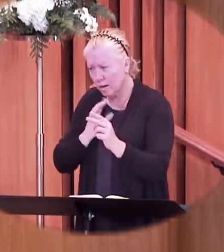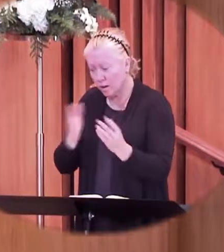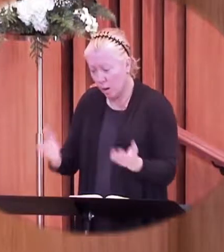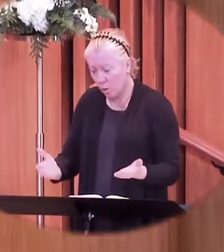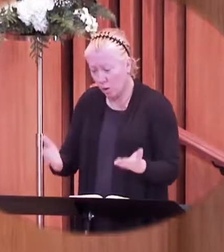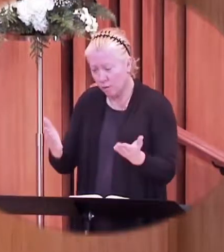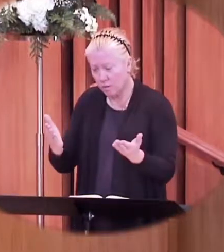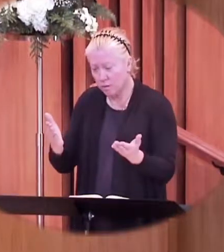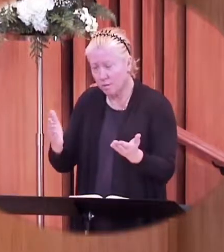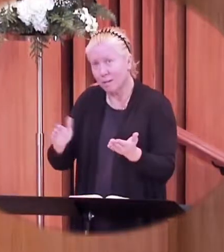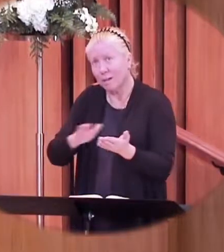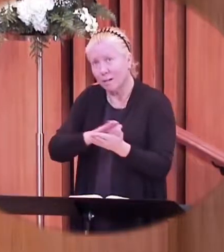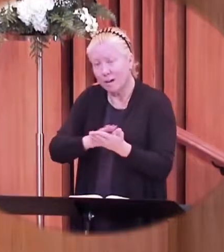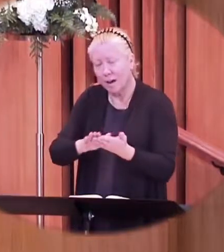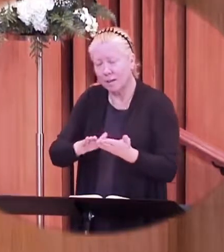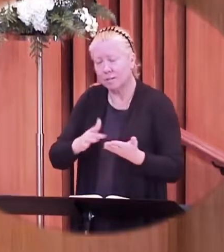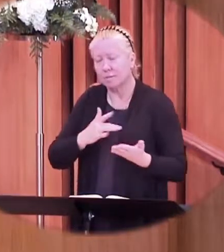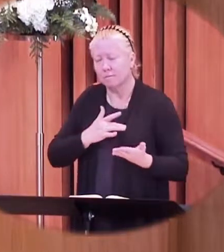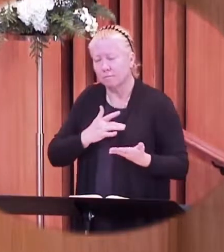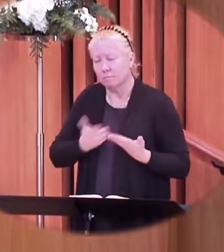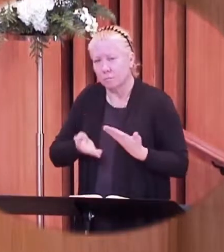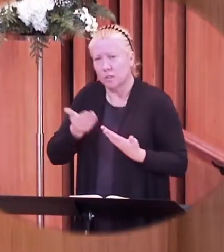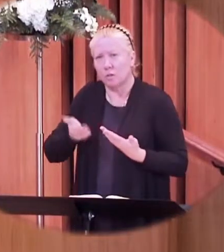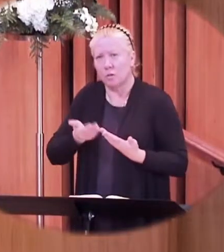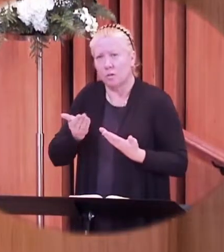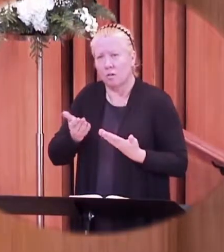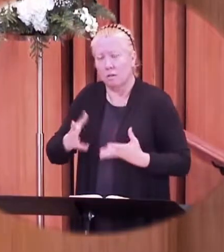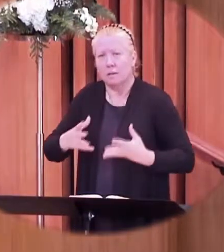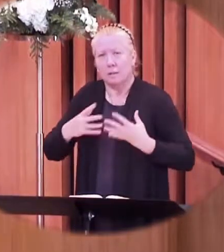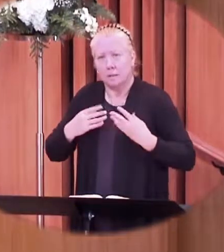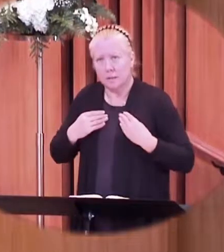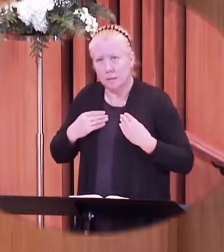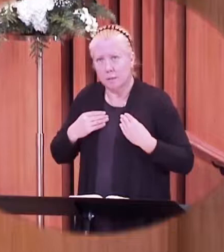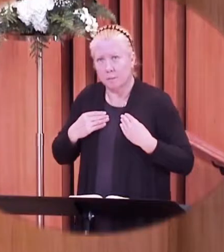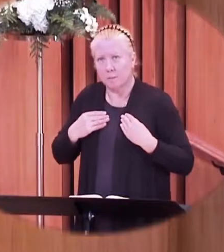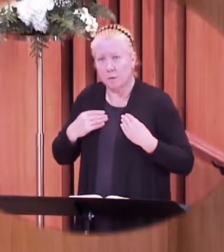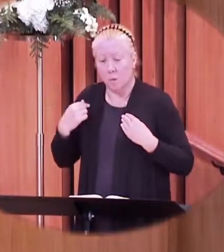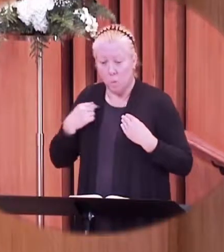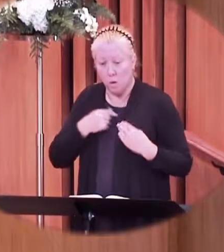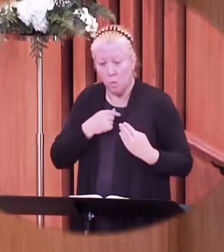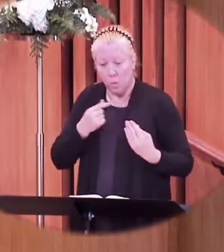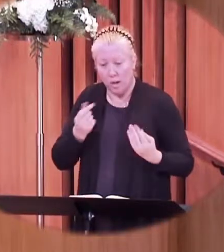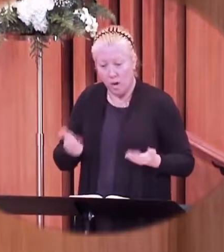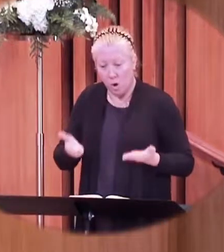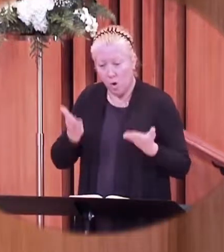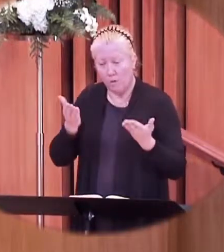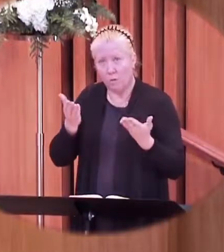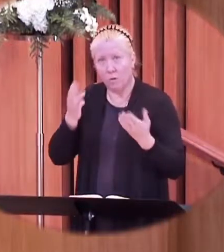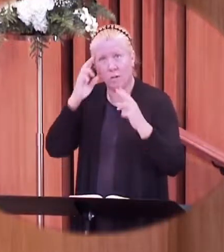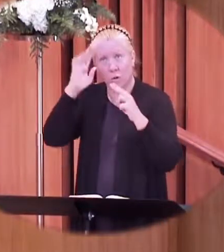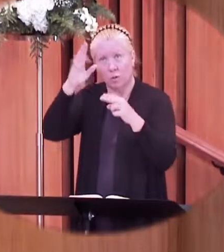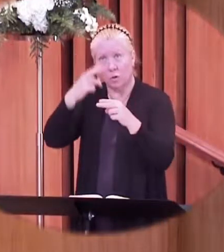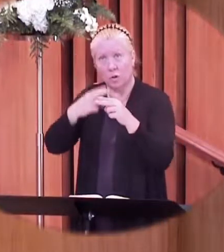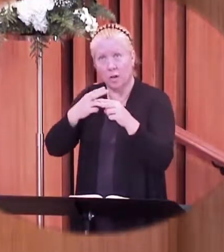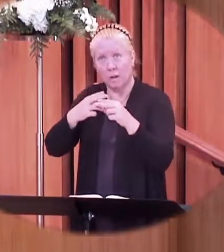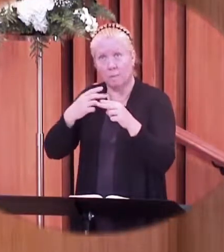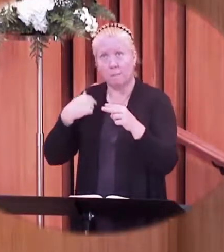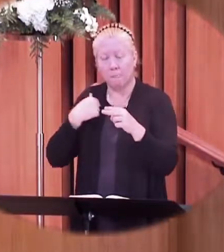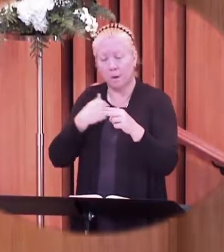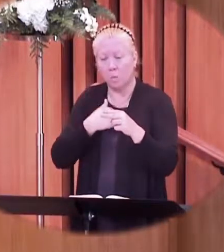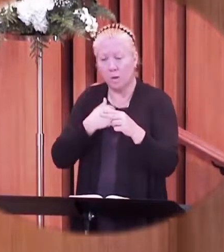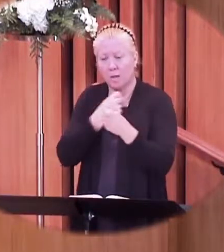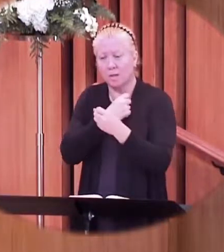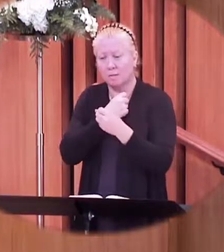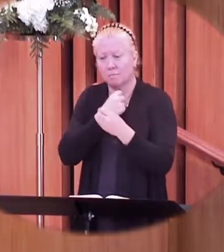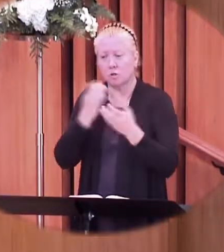your servants' offerings, that what each has offered to the honor of your name may serve the salvation of